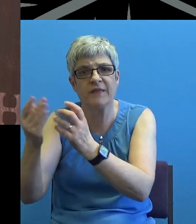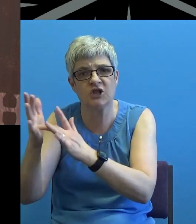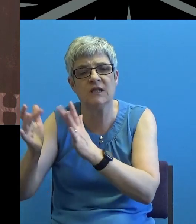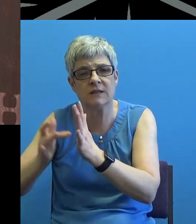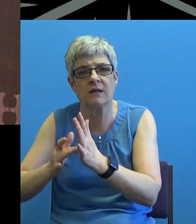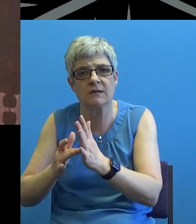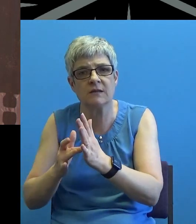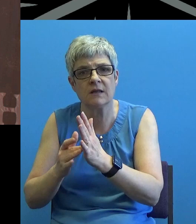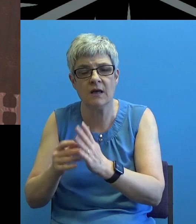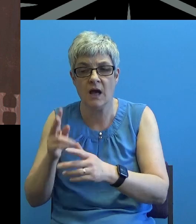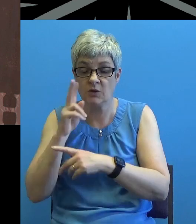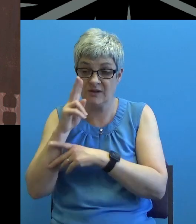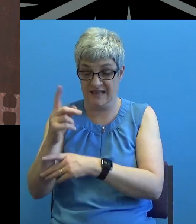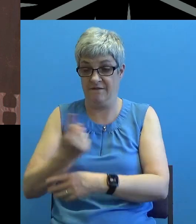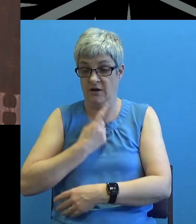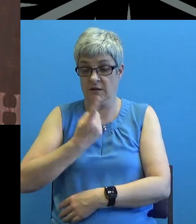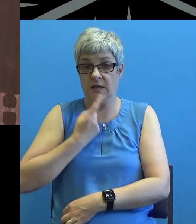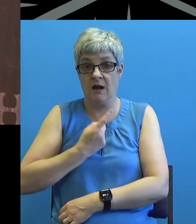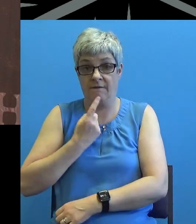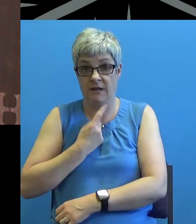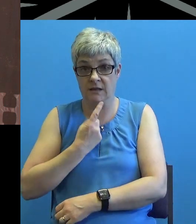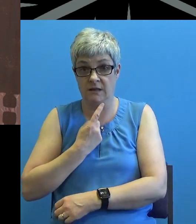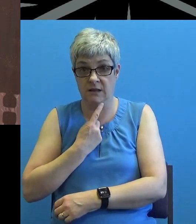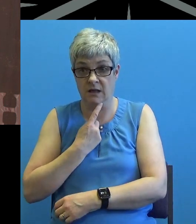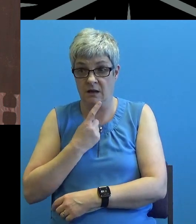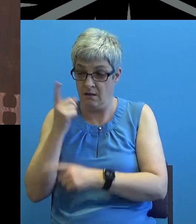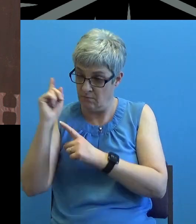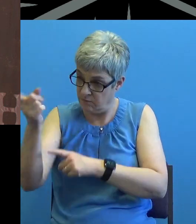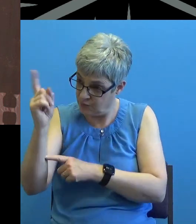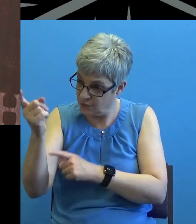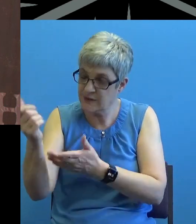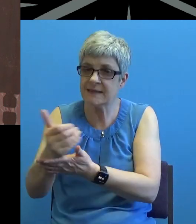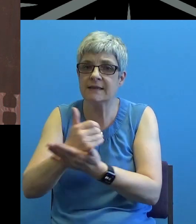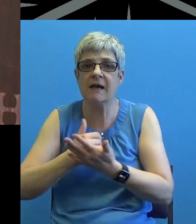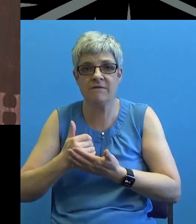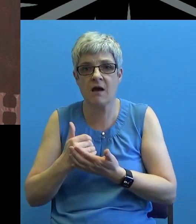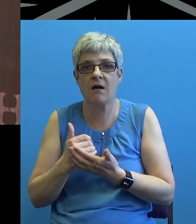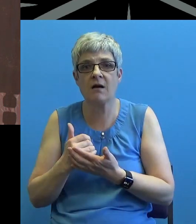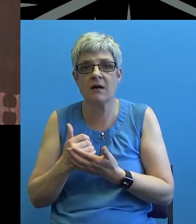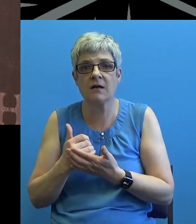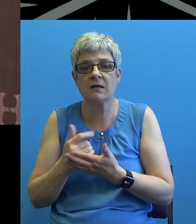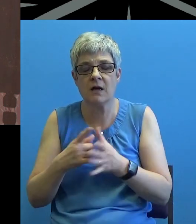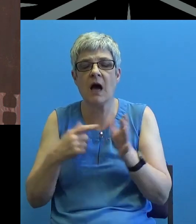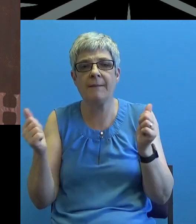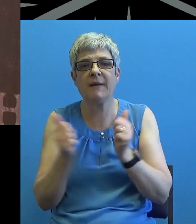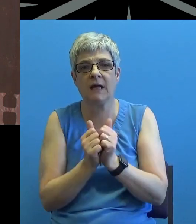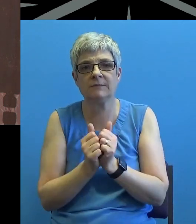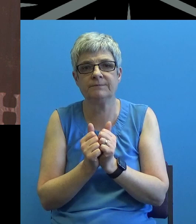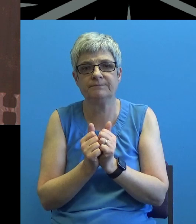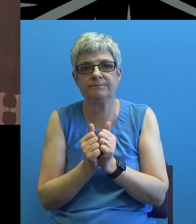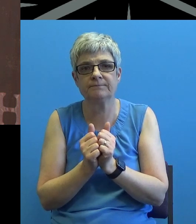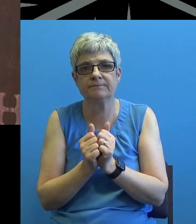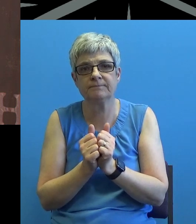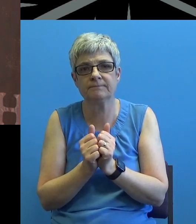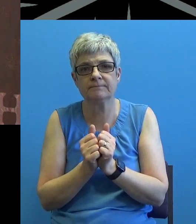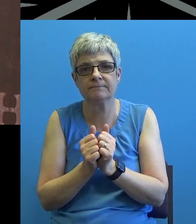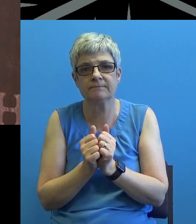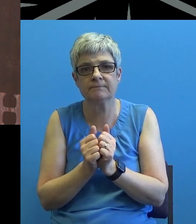and to see for ourselves what a Saviour he is. Amen.